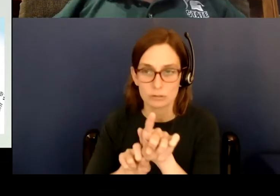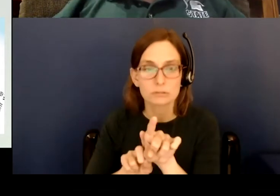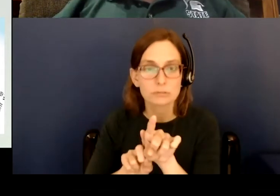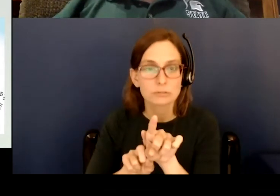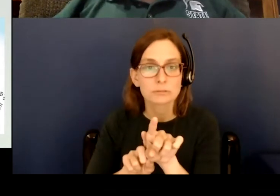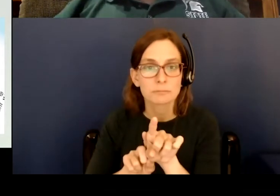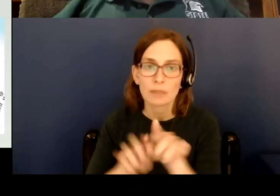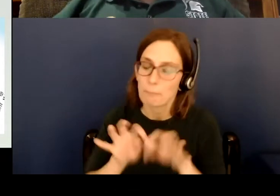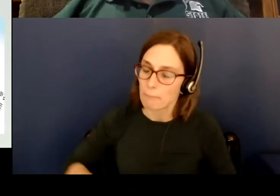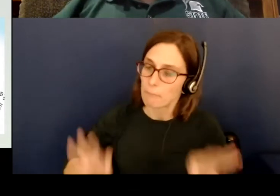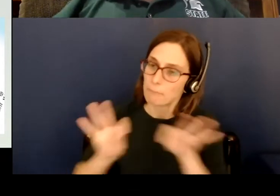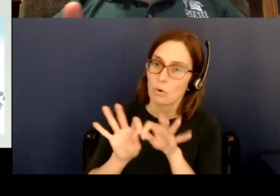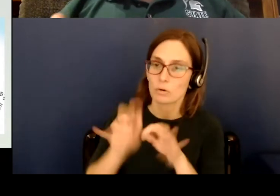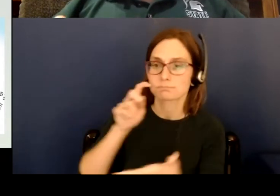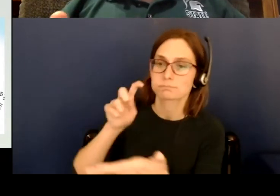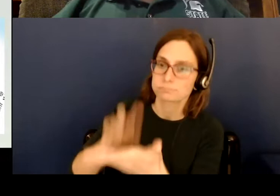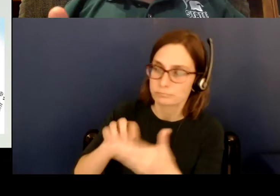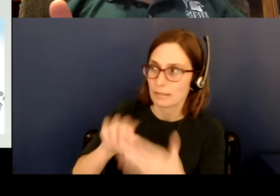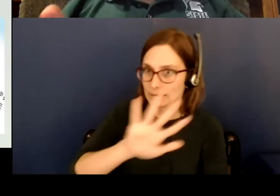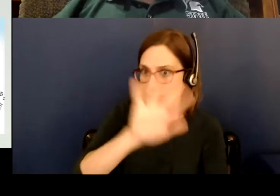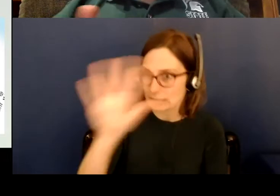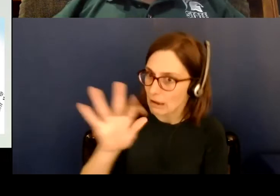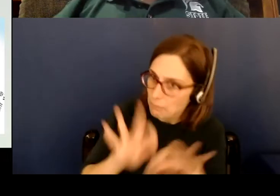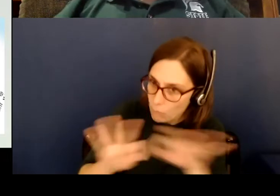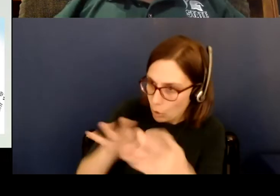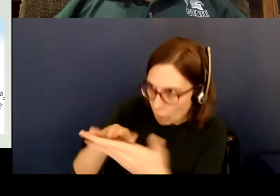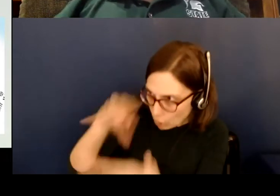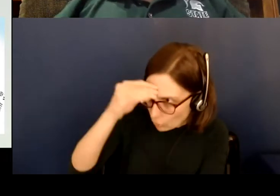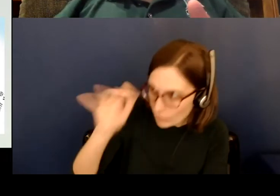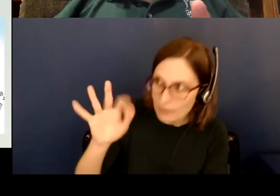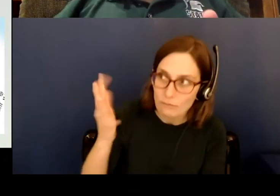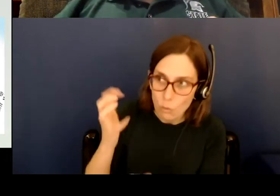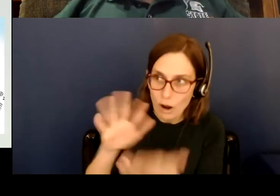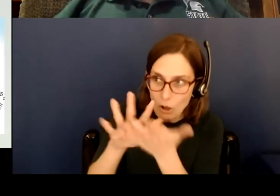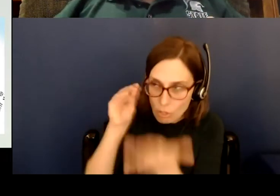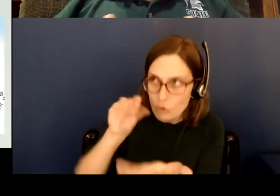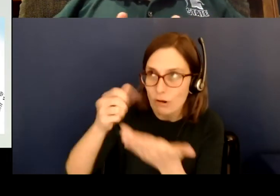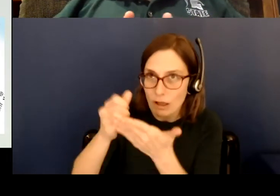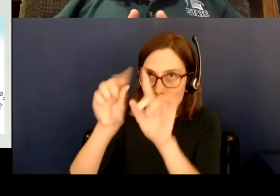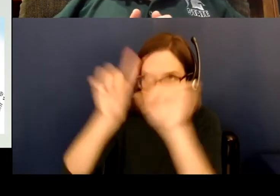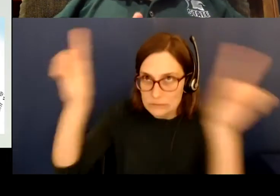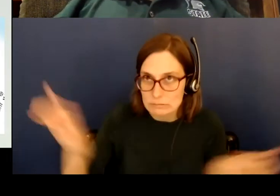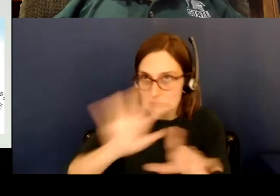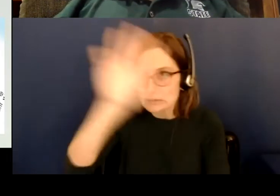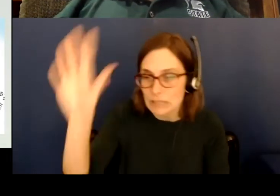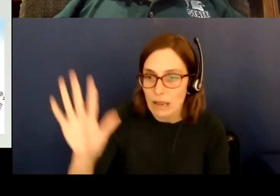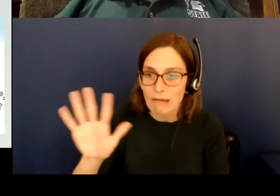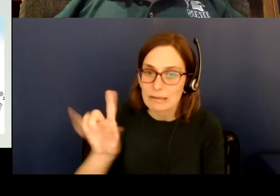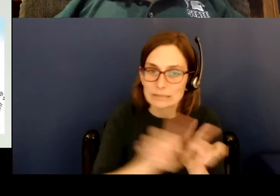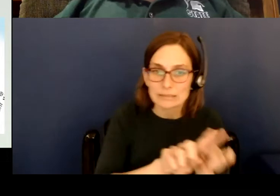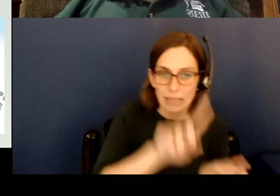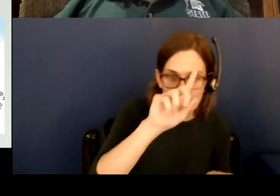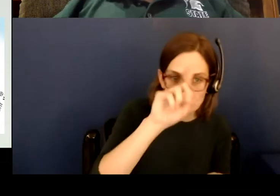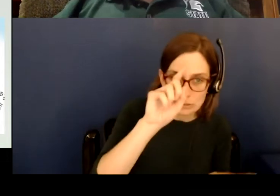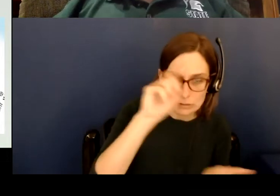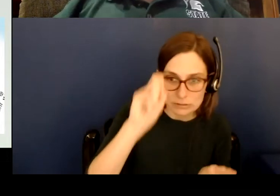landmark in the sky that's important to learn for anyone who wants to become familiar with the sky. It's like the Summer Triangle, It's like Orion in winter, or